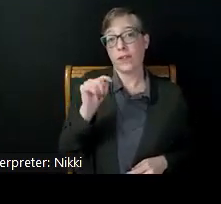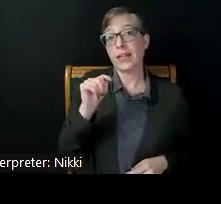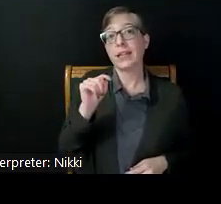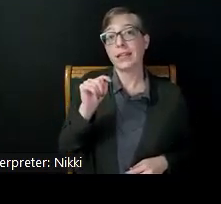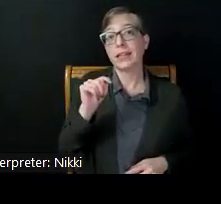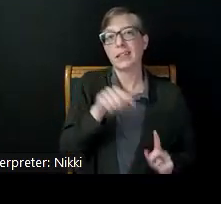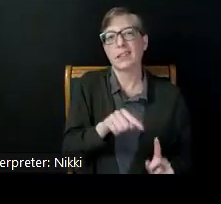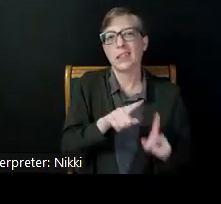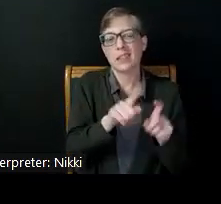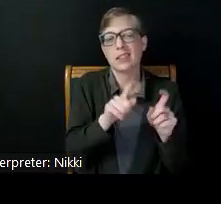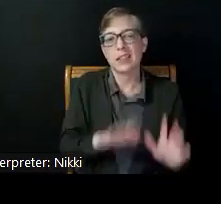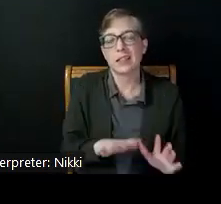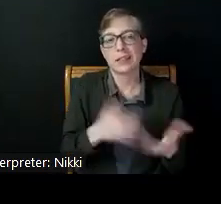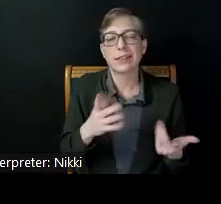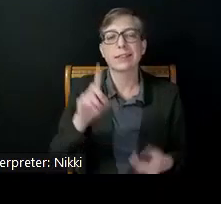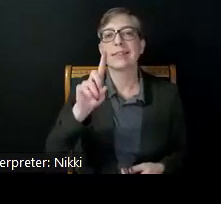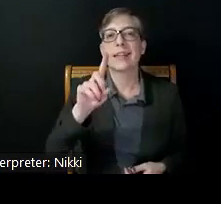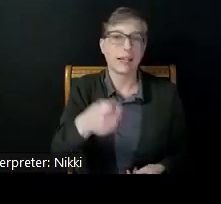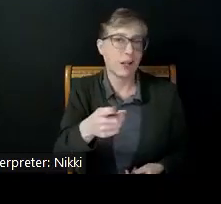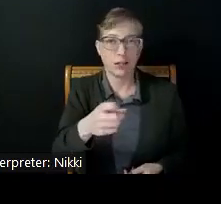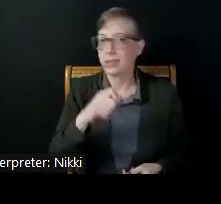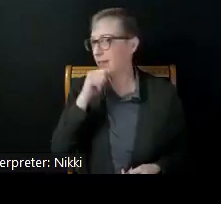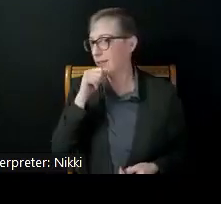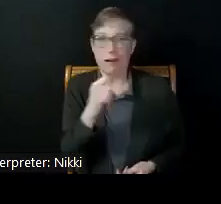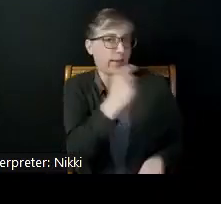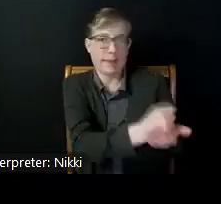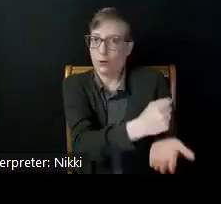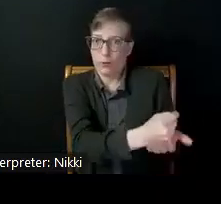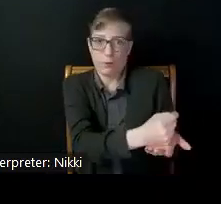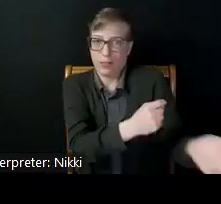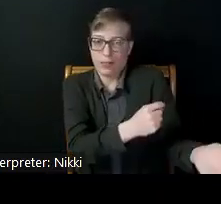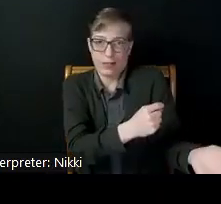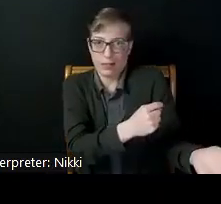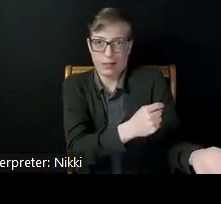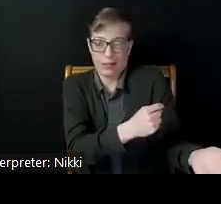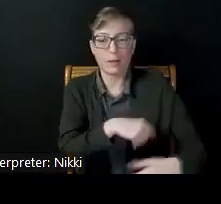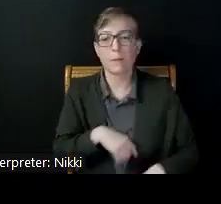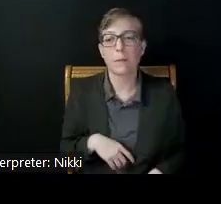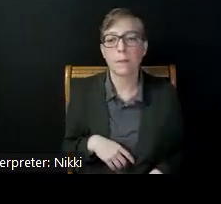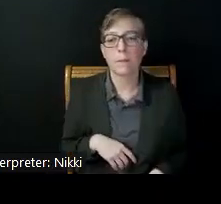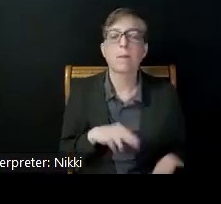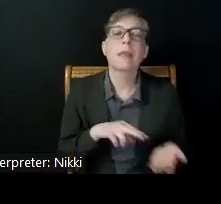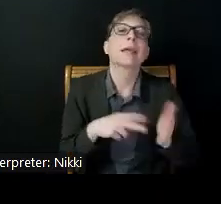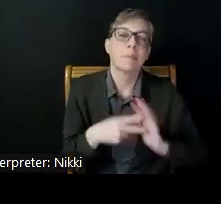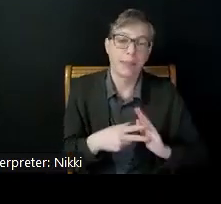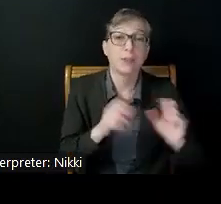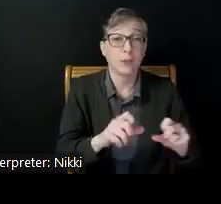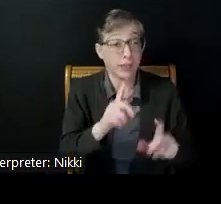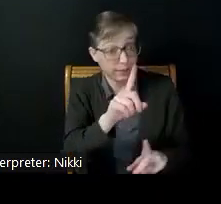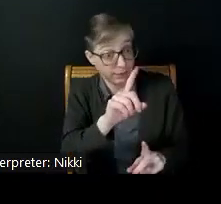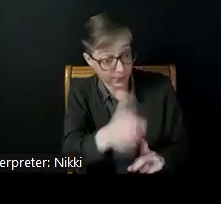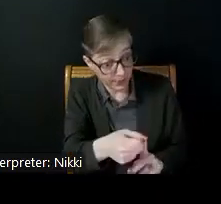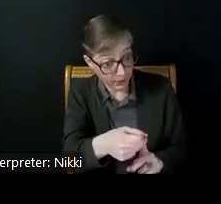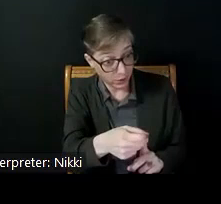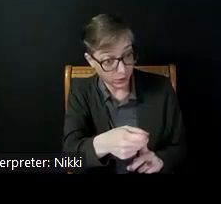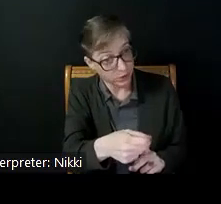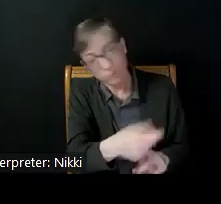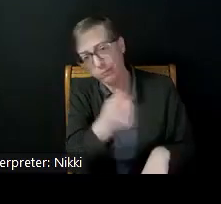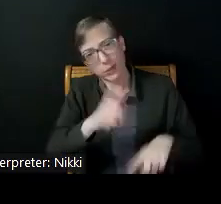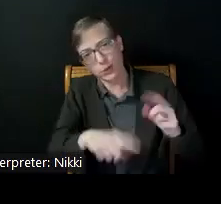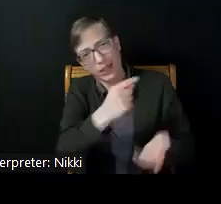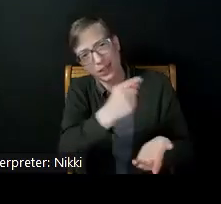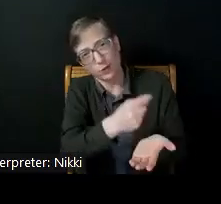not therapeutic. In other words, you can diagnose a problem with a FIT test, but you can't treat it.